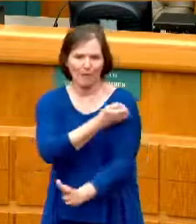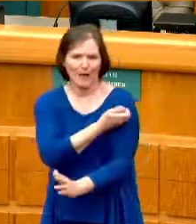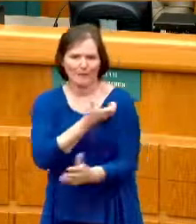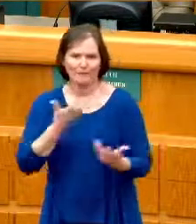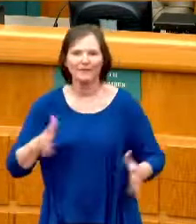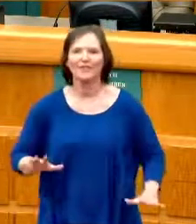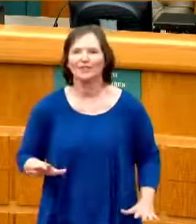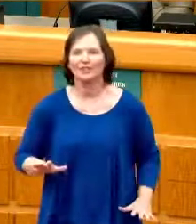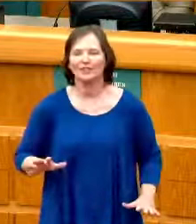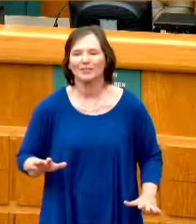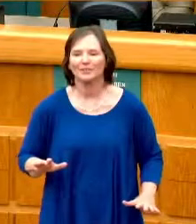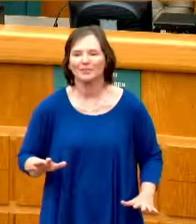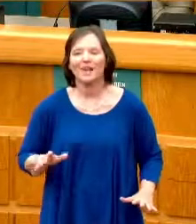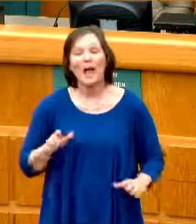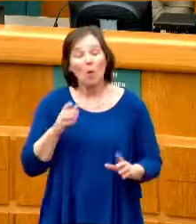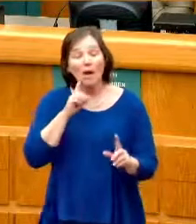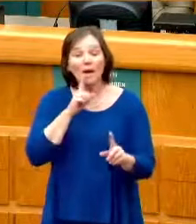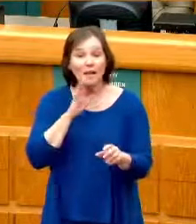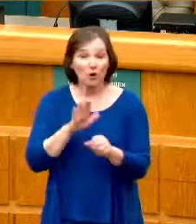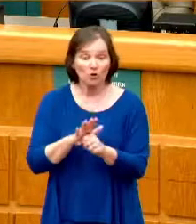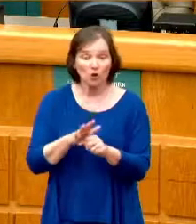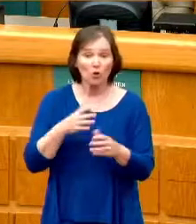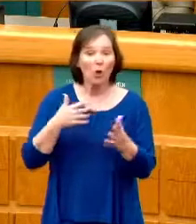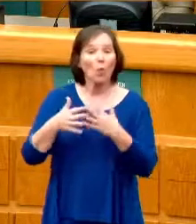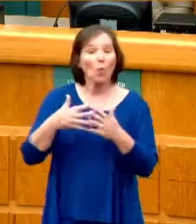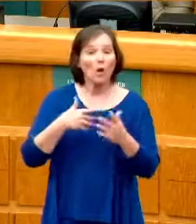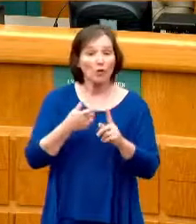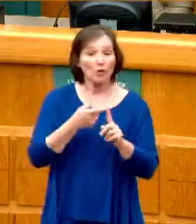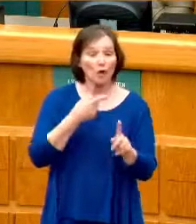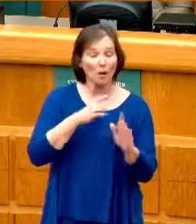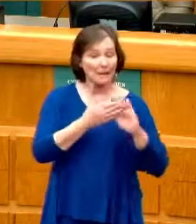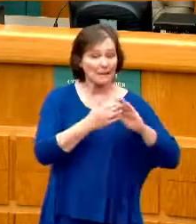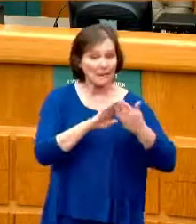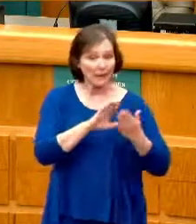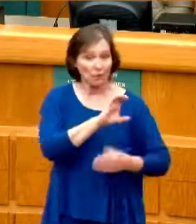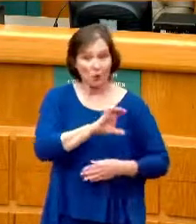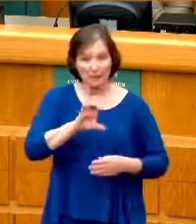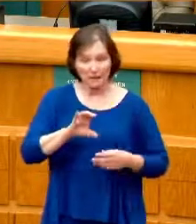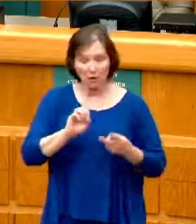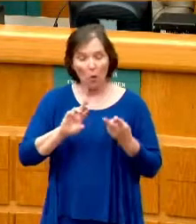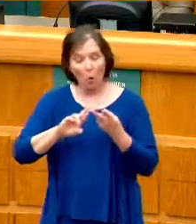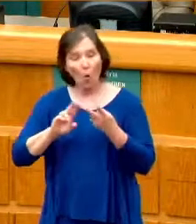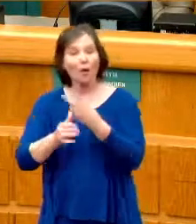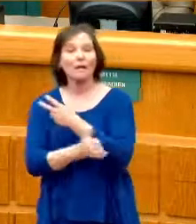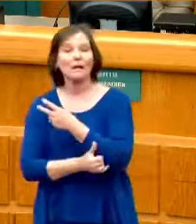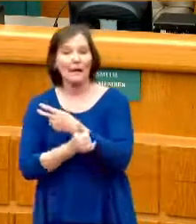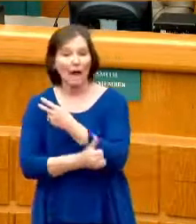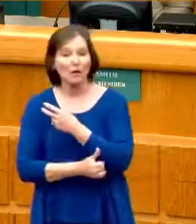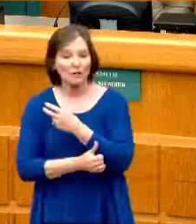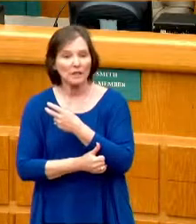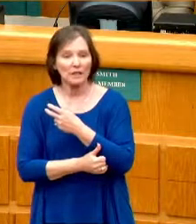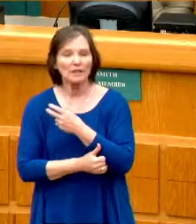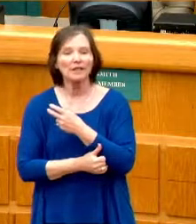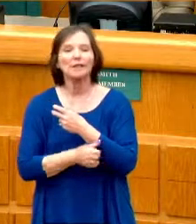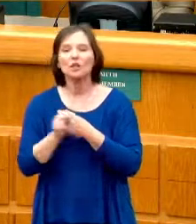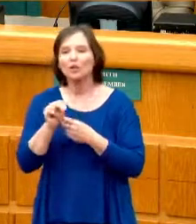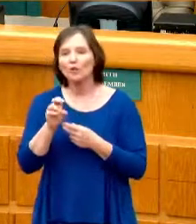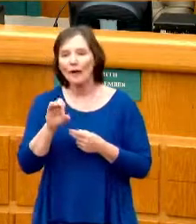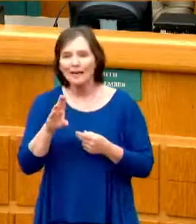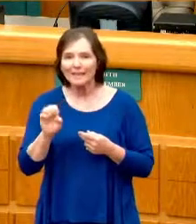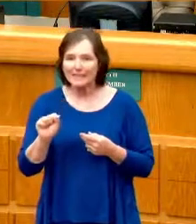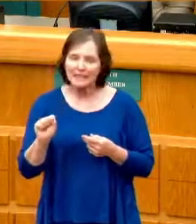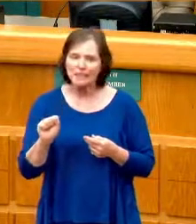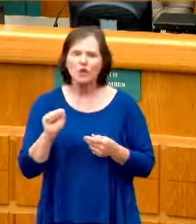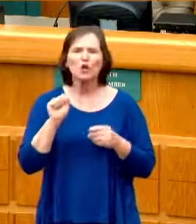coming from the city or the county messaging, that you can get your vaccine anytime without